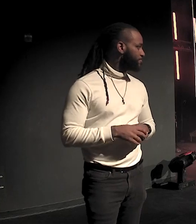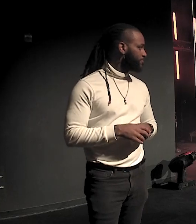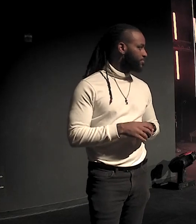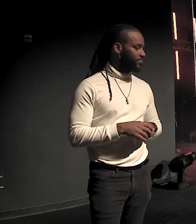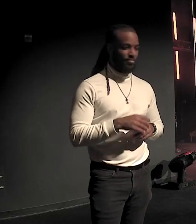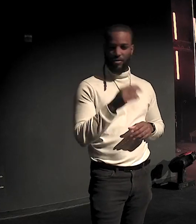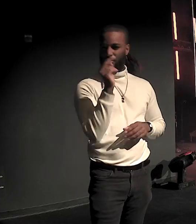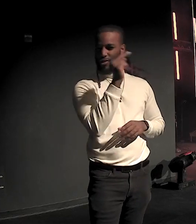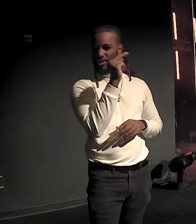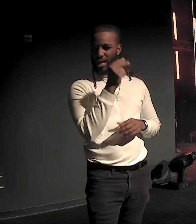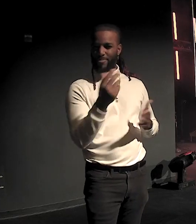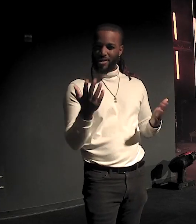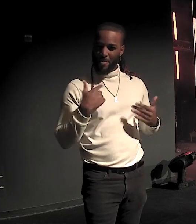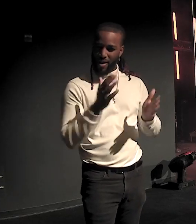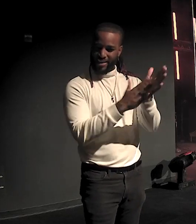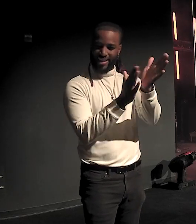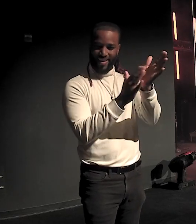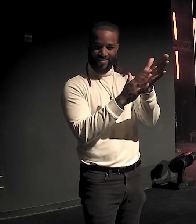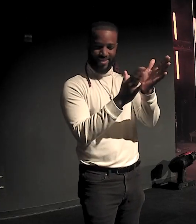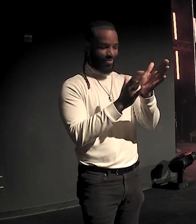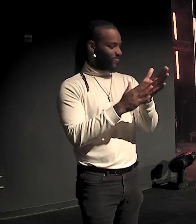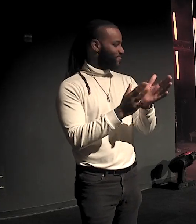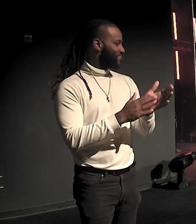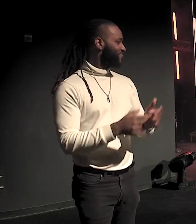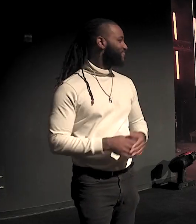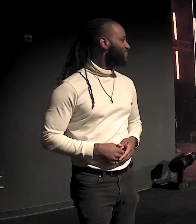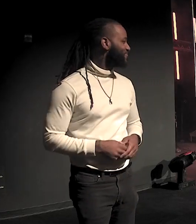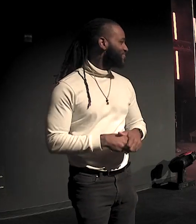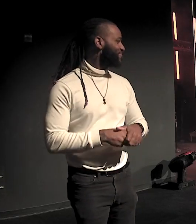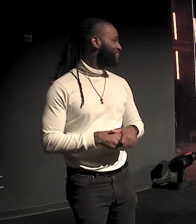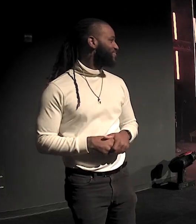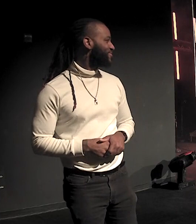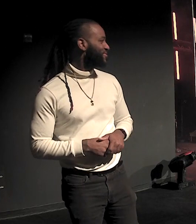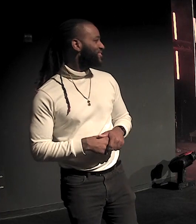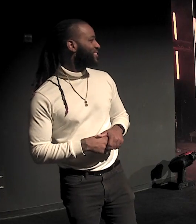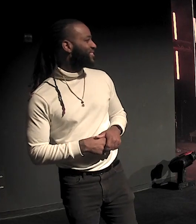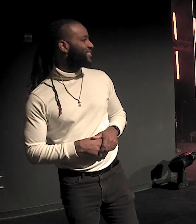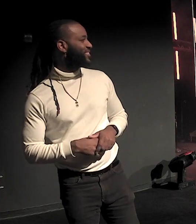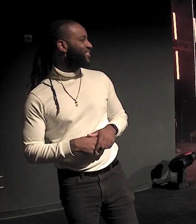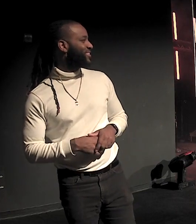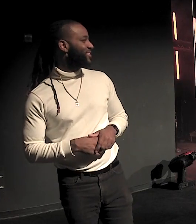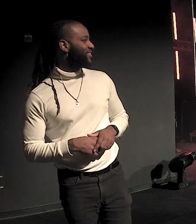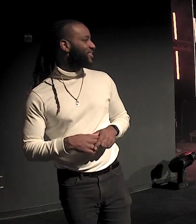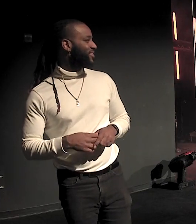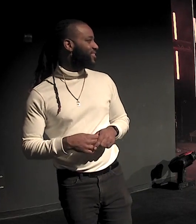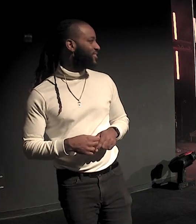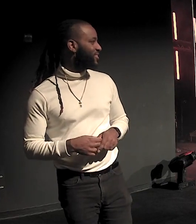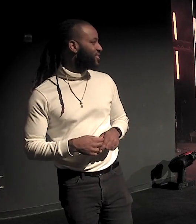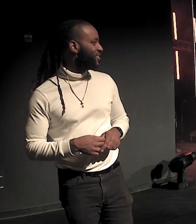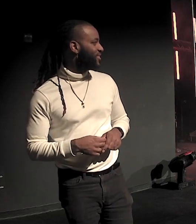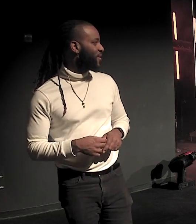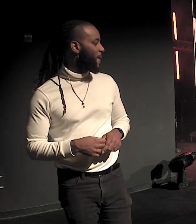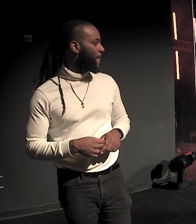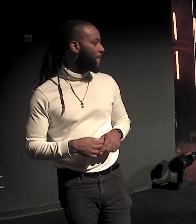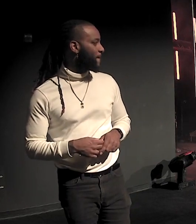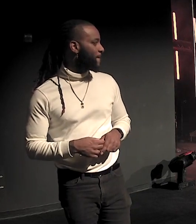Look at them. Look at them. Come on. Give it up for the baptism candidates, y'all. We going in. Baptism day. Dunk day.